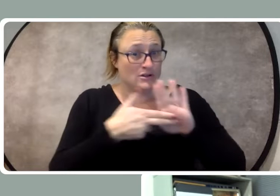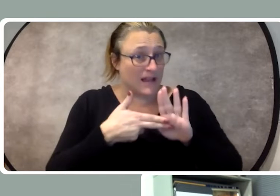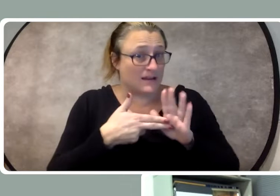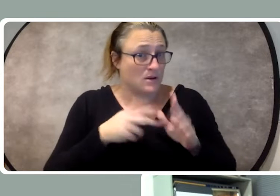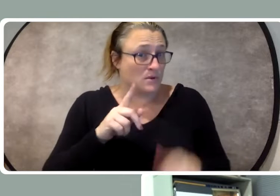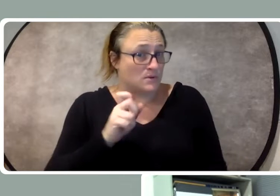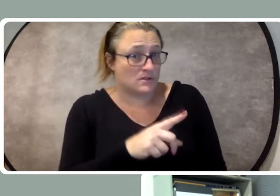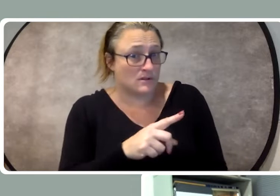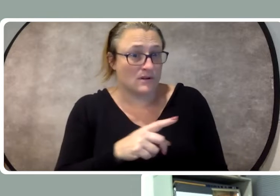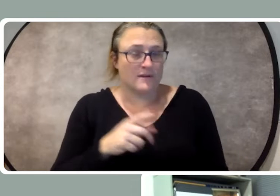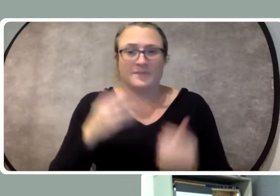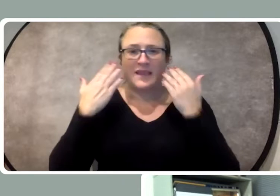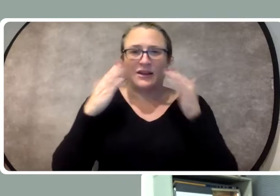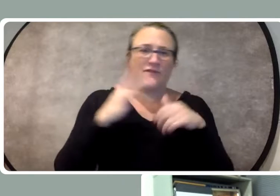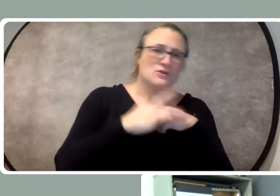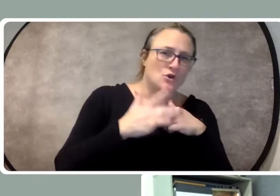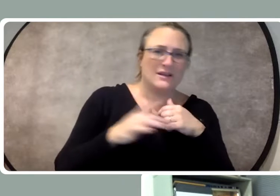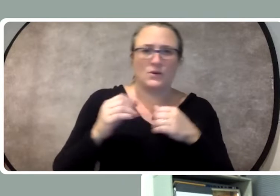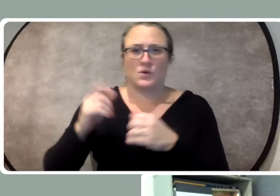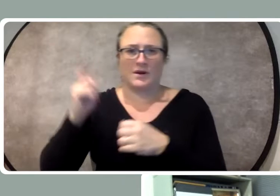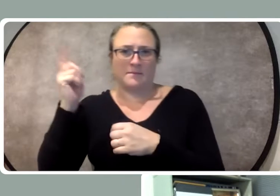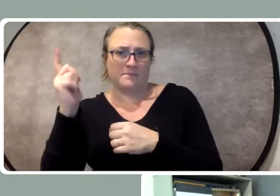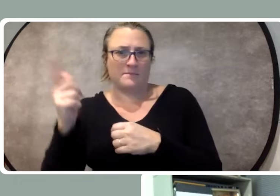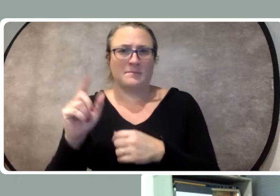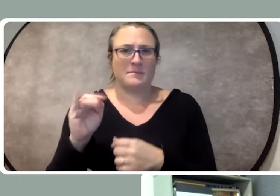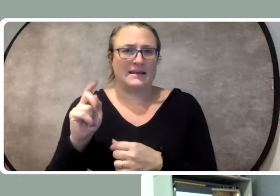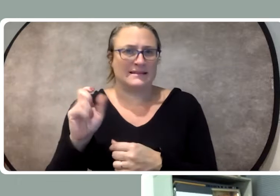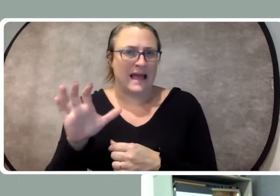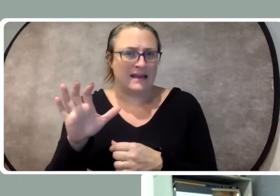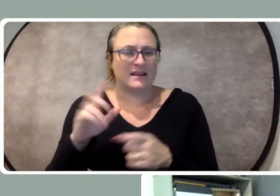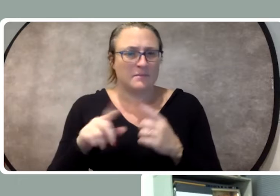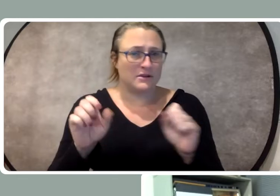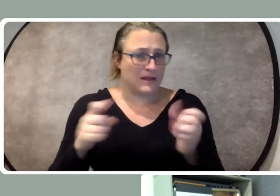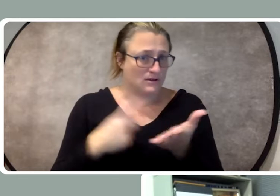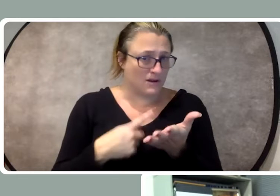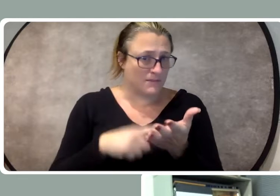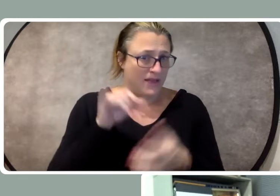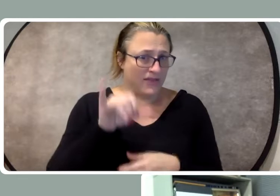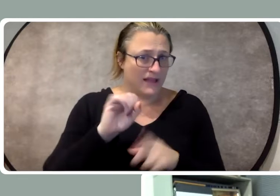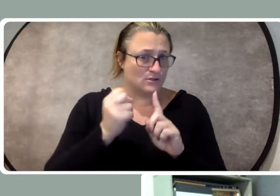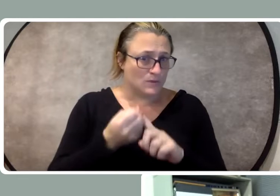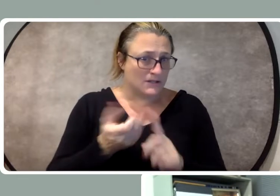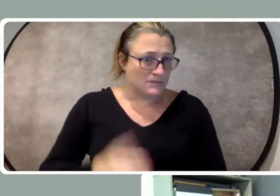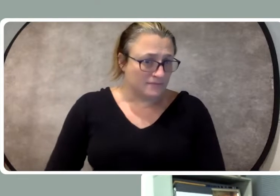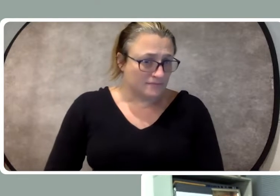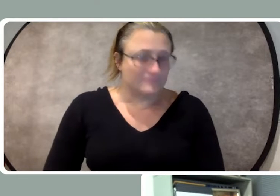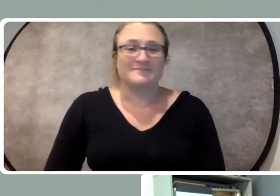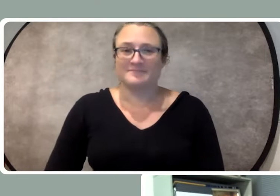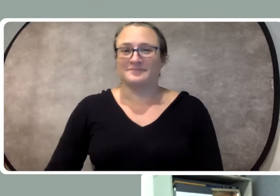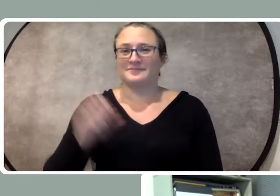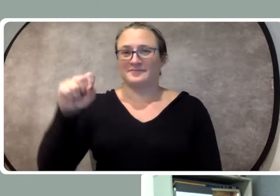this person has early stage or metastatic breast cancer. So if you could address those situations as well.